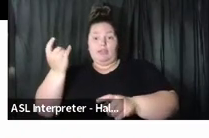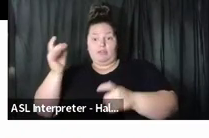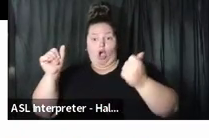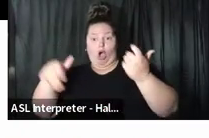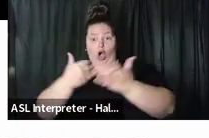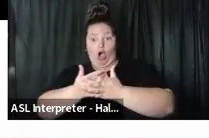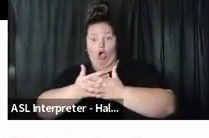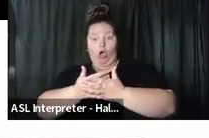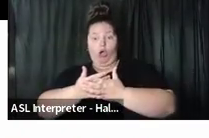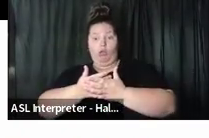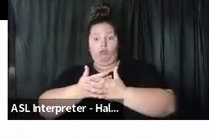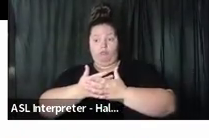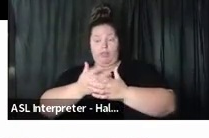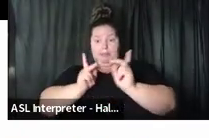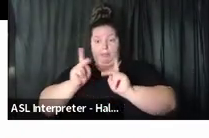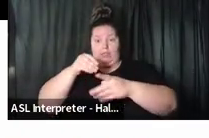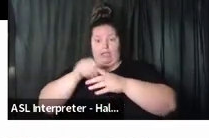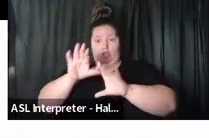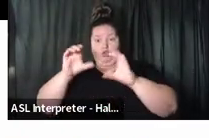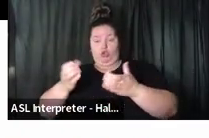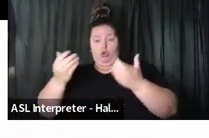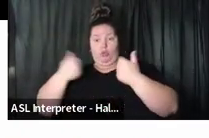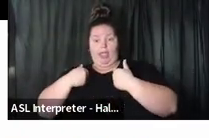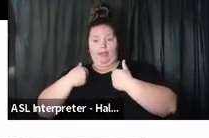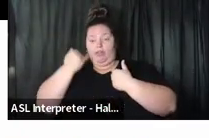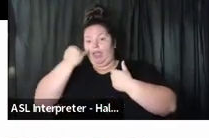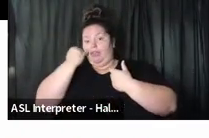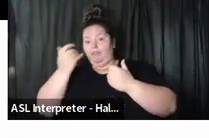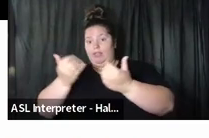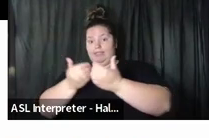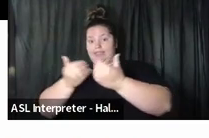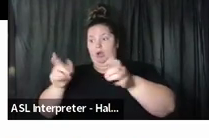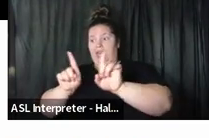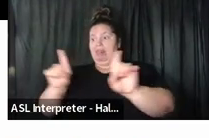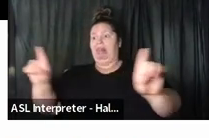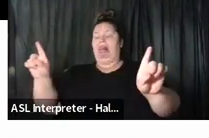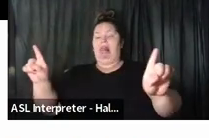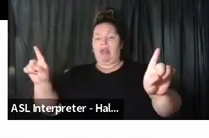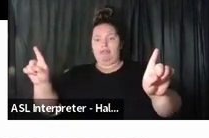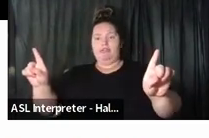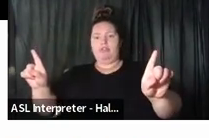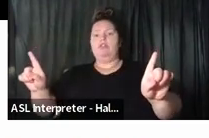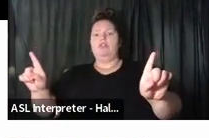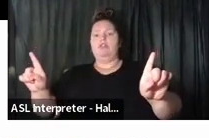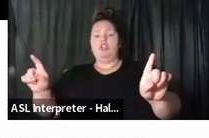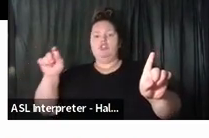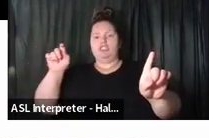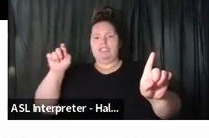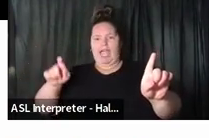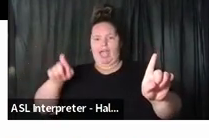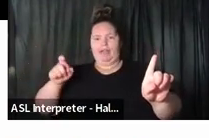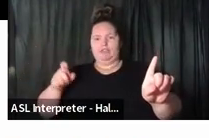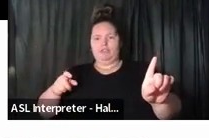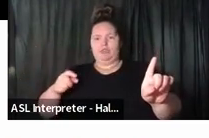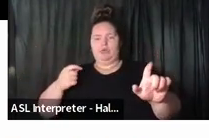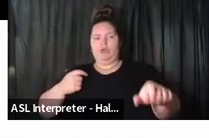you're at like a theme park or something, if you end up like getting separated, you just have to like hold up the device, and it'll like each person's